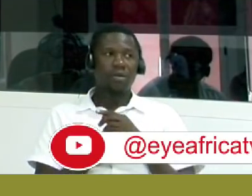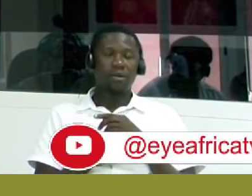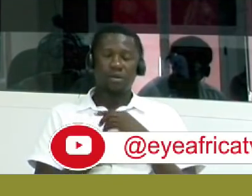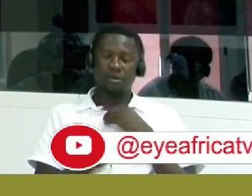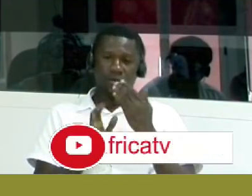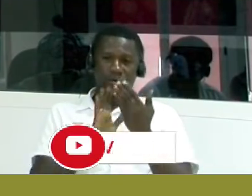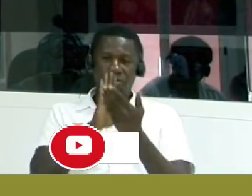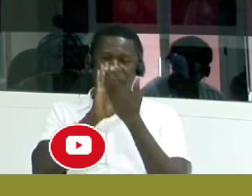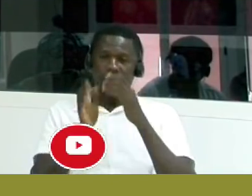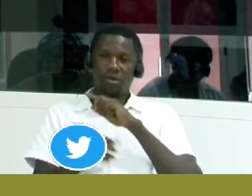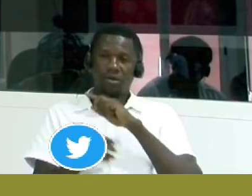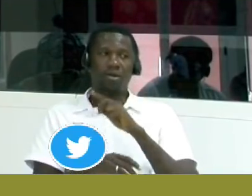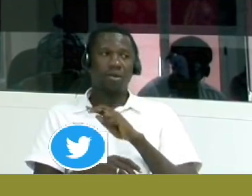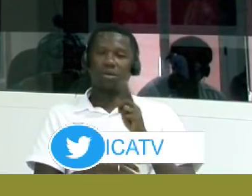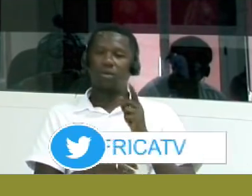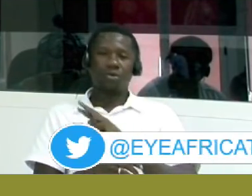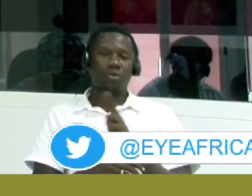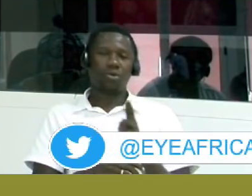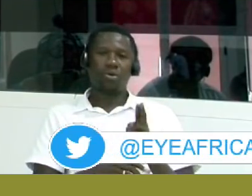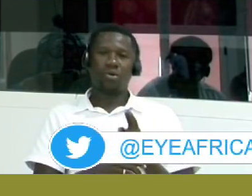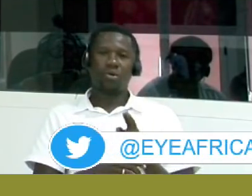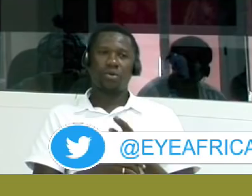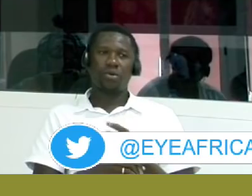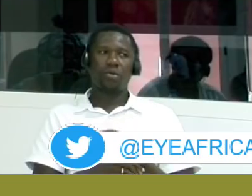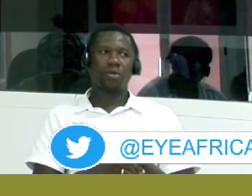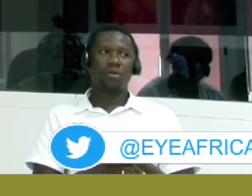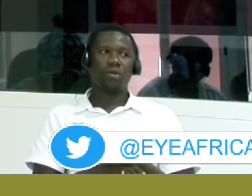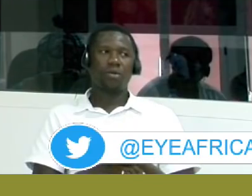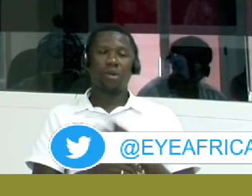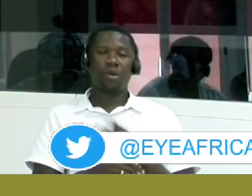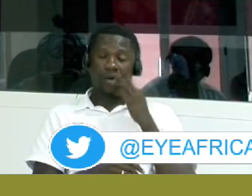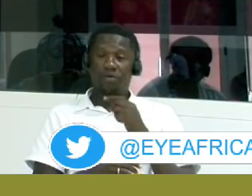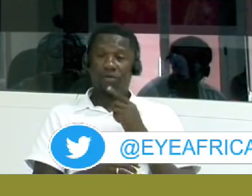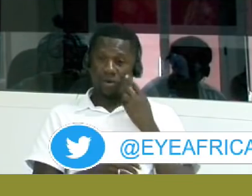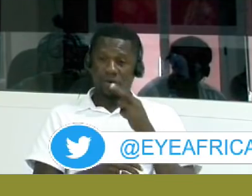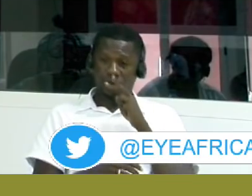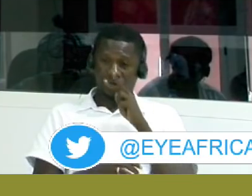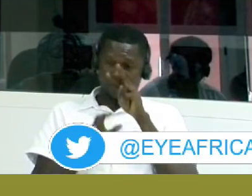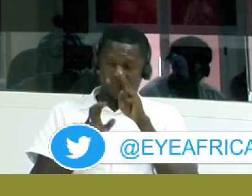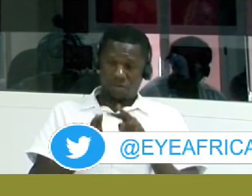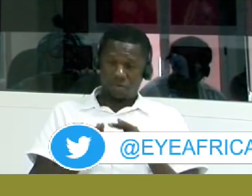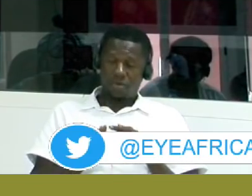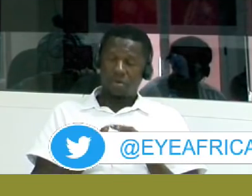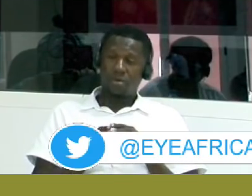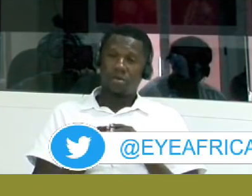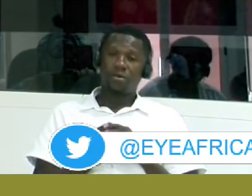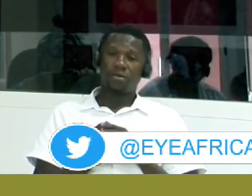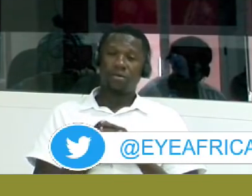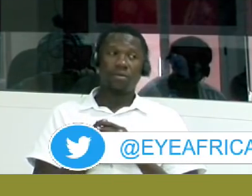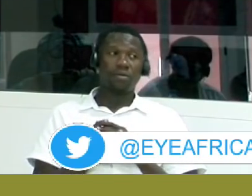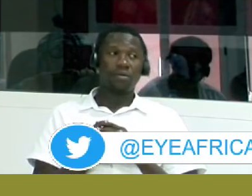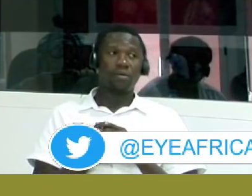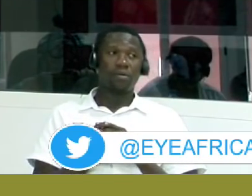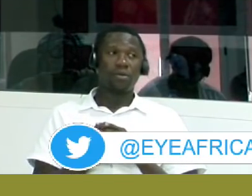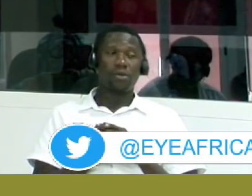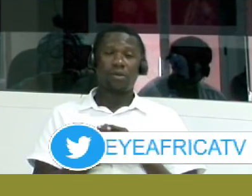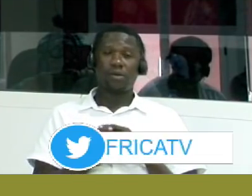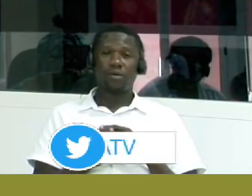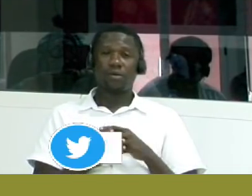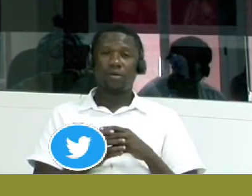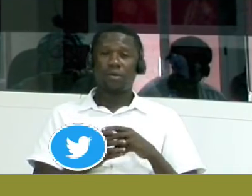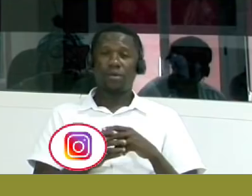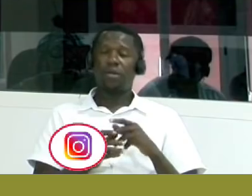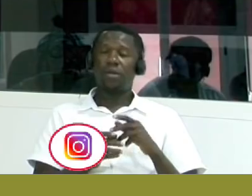confrontational. It's not. If you look at the primary, the